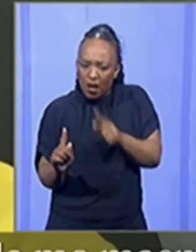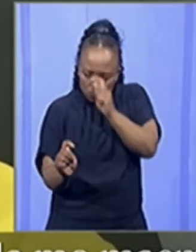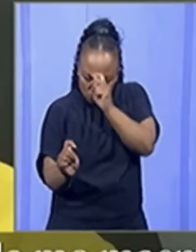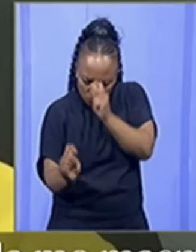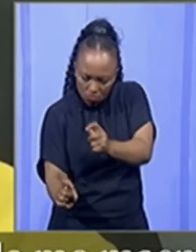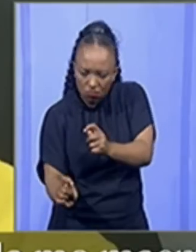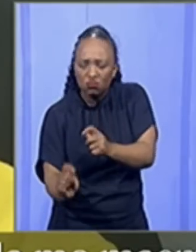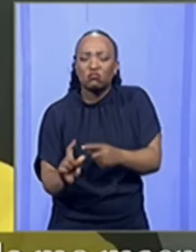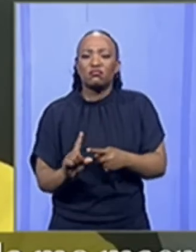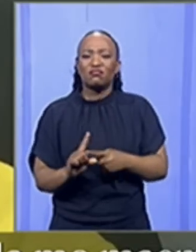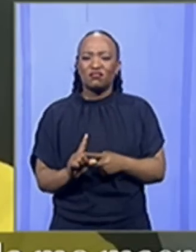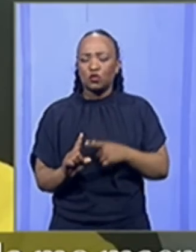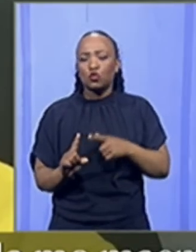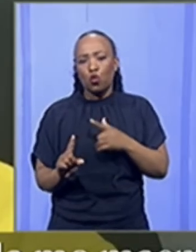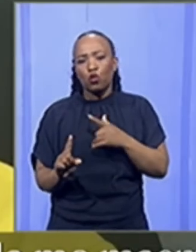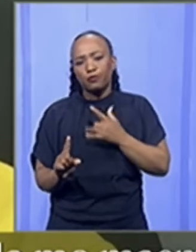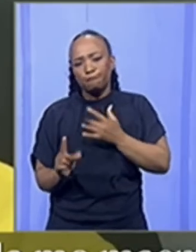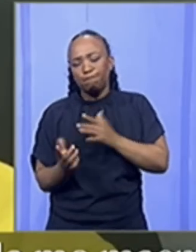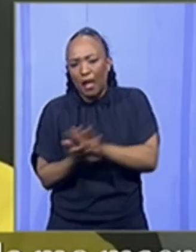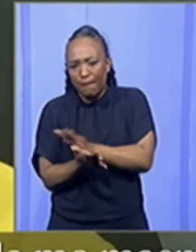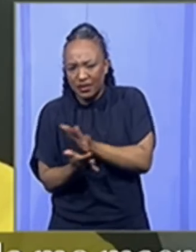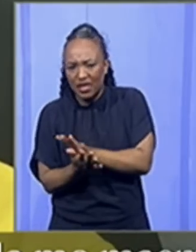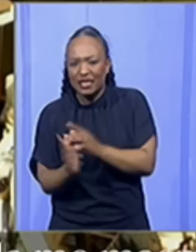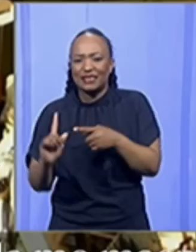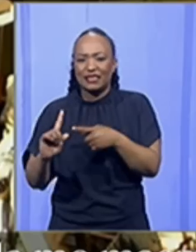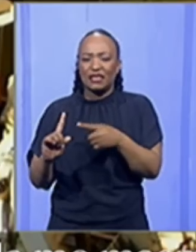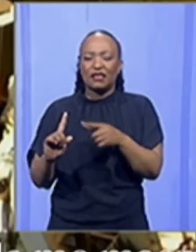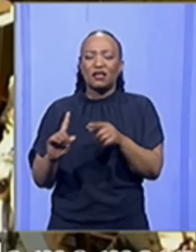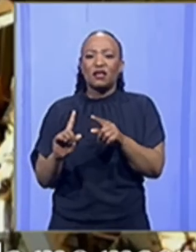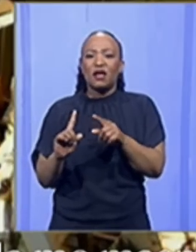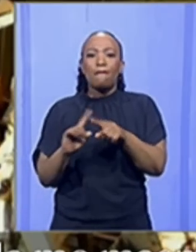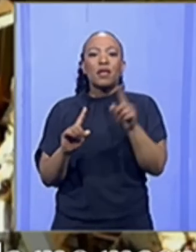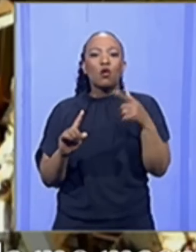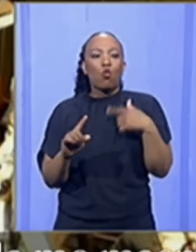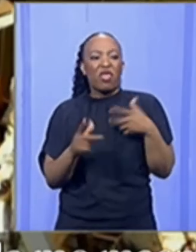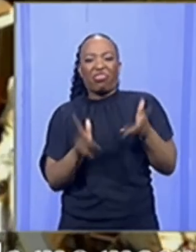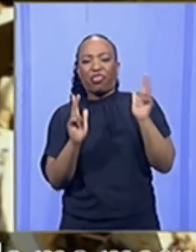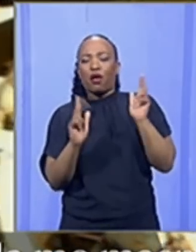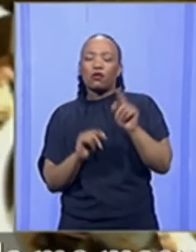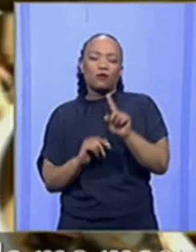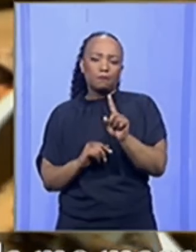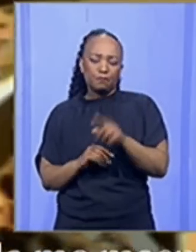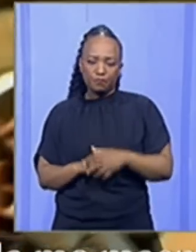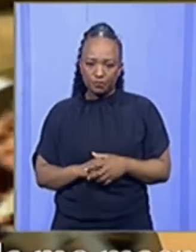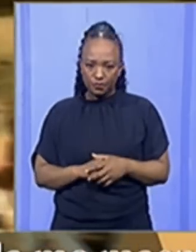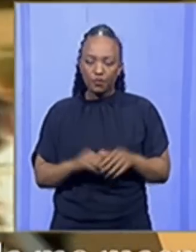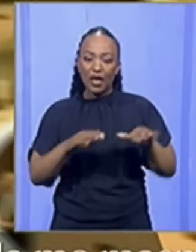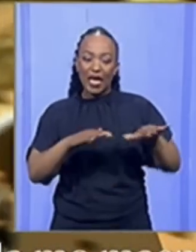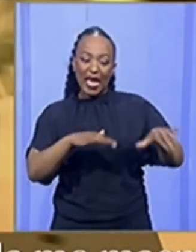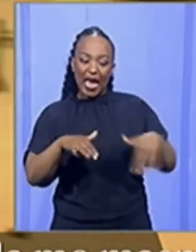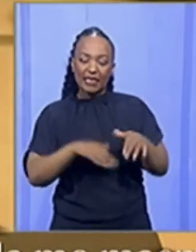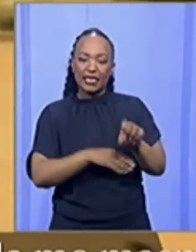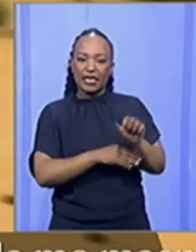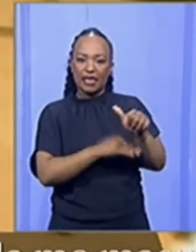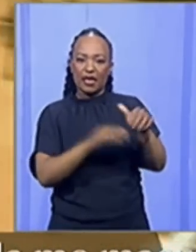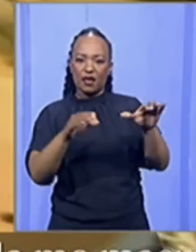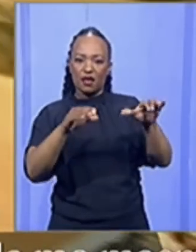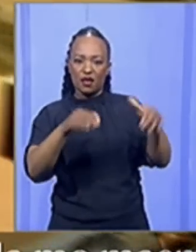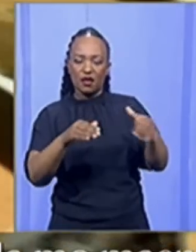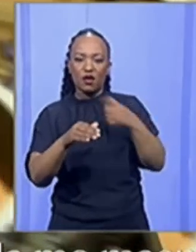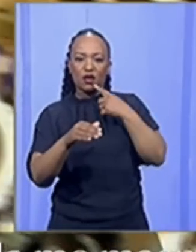fact, So he will not be on the street. Ga Action SA tla kopana go sekaseka kgonagalo ya go ikamanya le